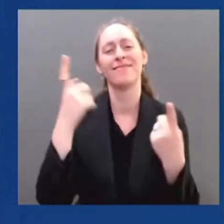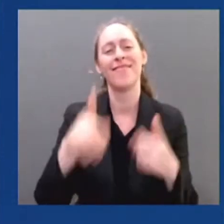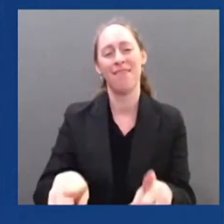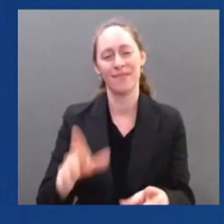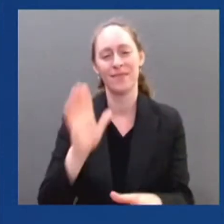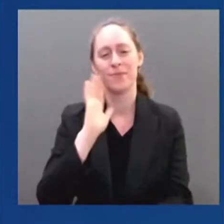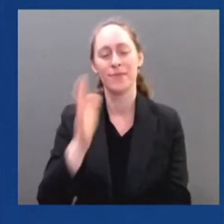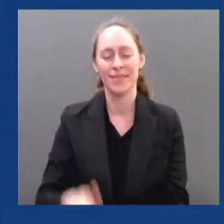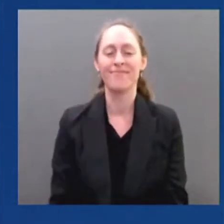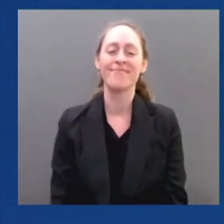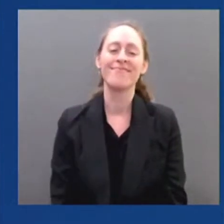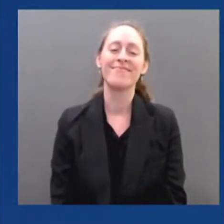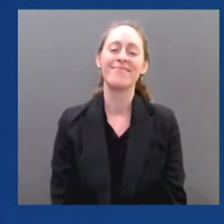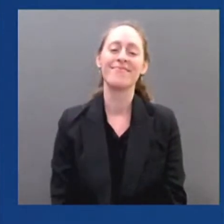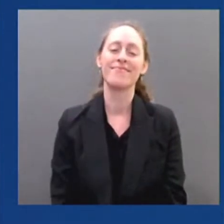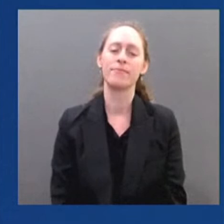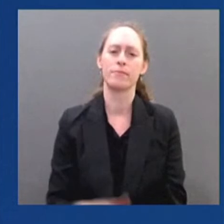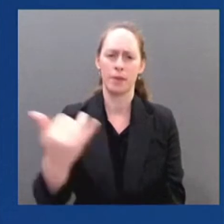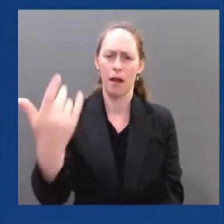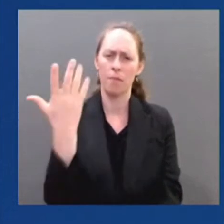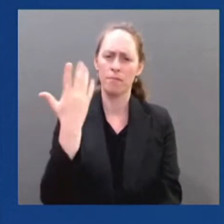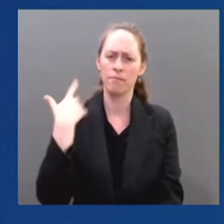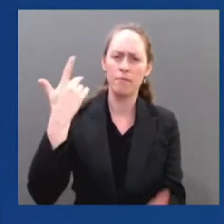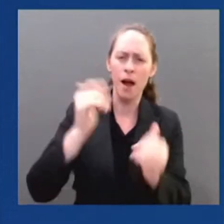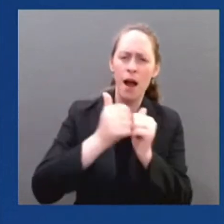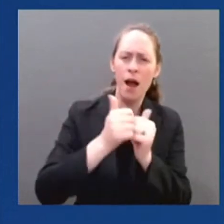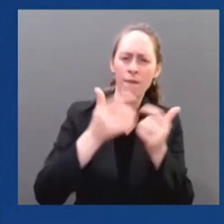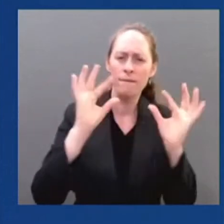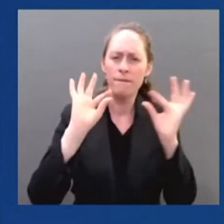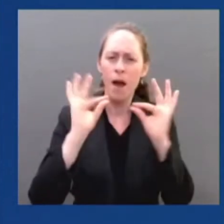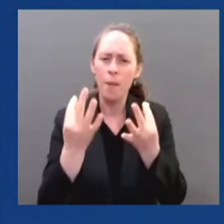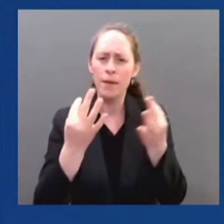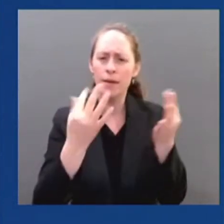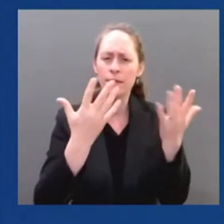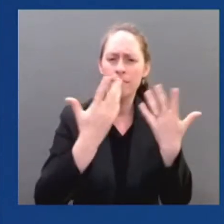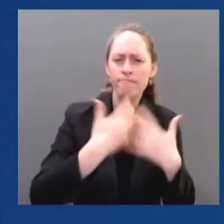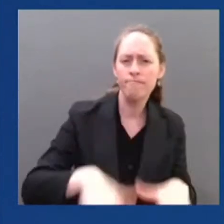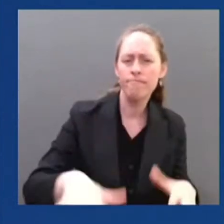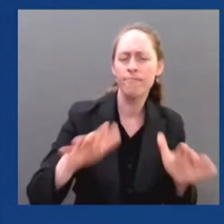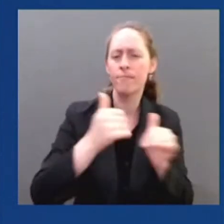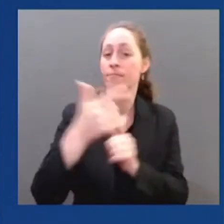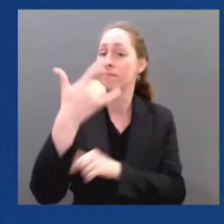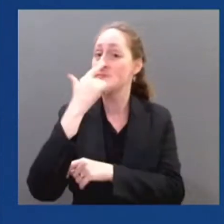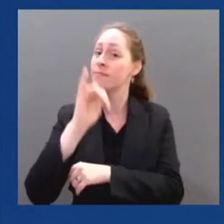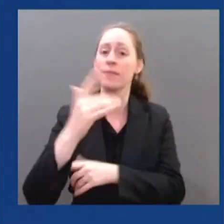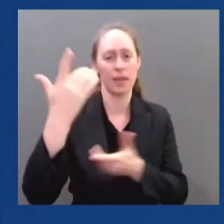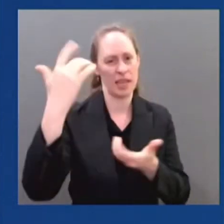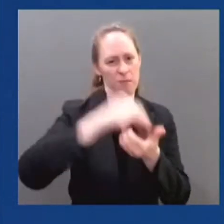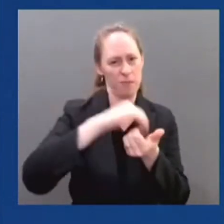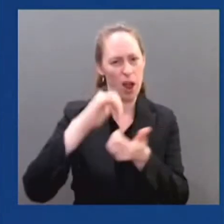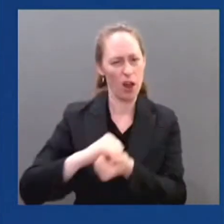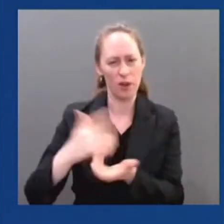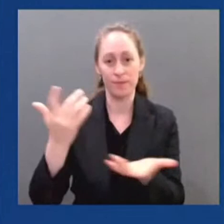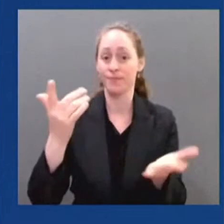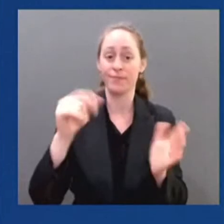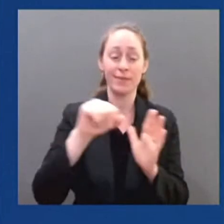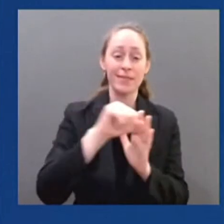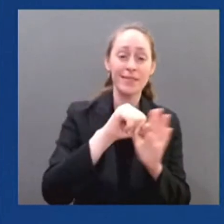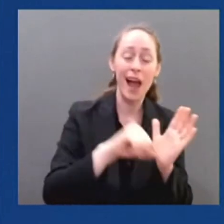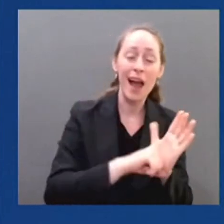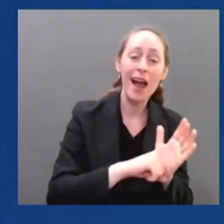launched a comprehensive effort with trusted partners. These partners include states, local health departments, pediatricians,